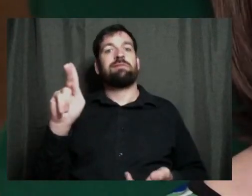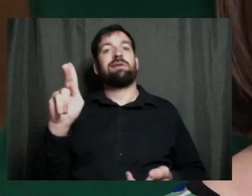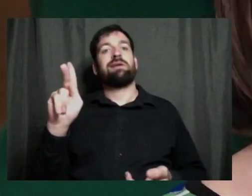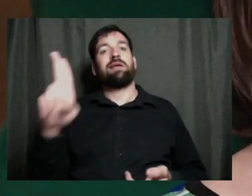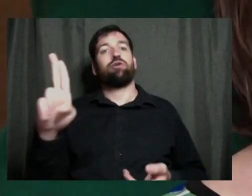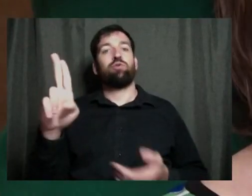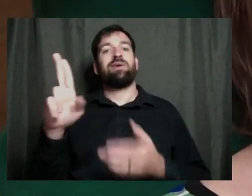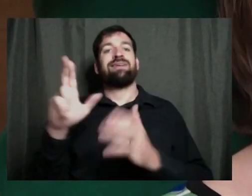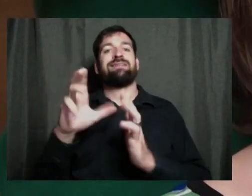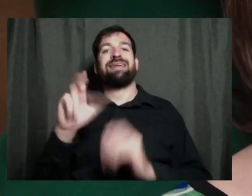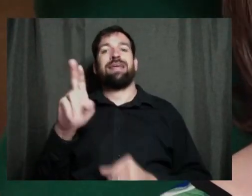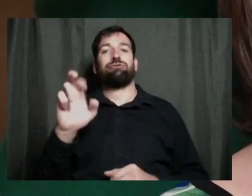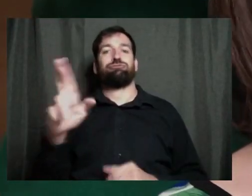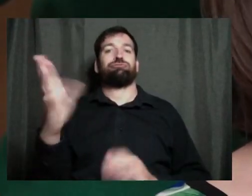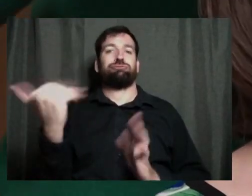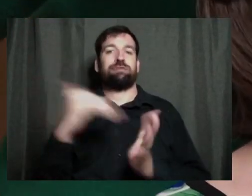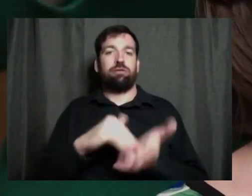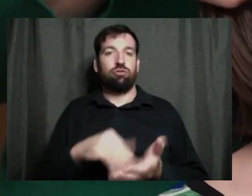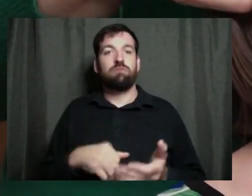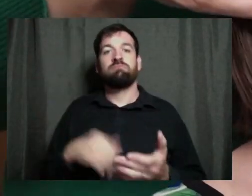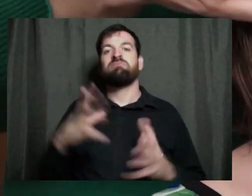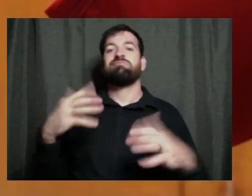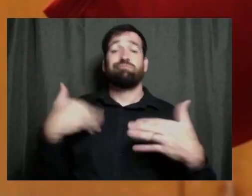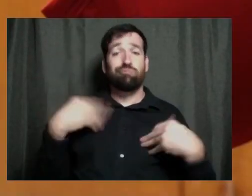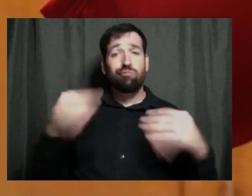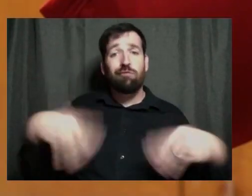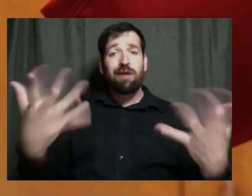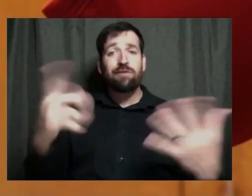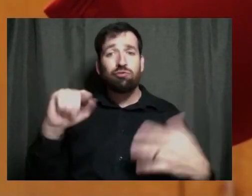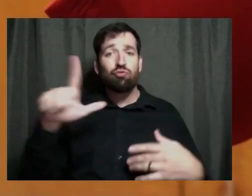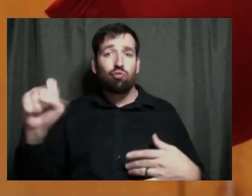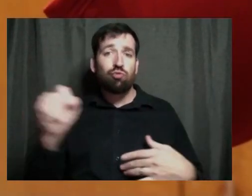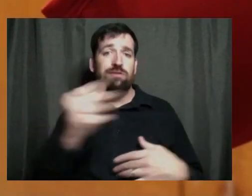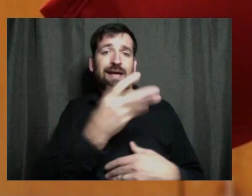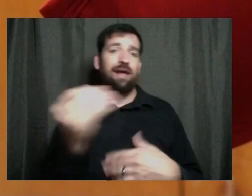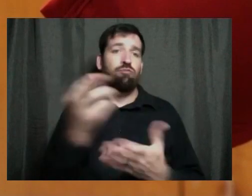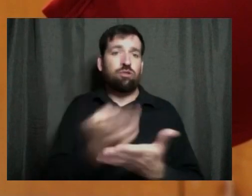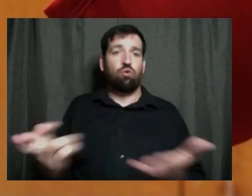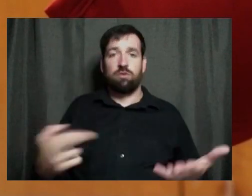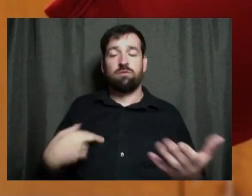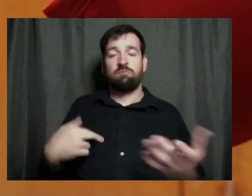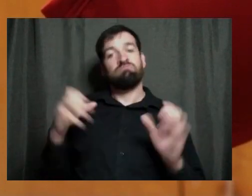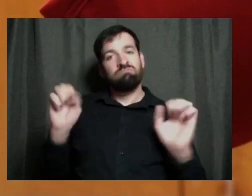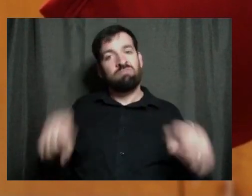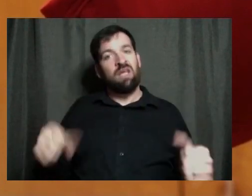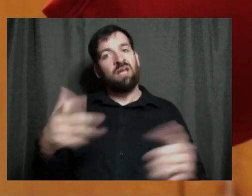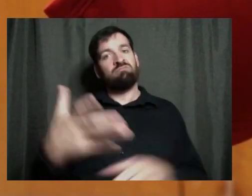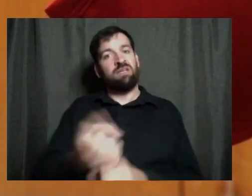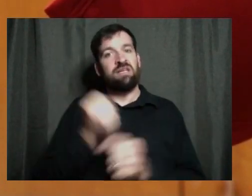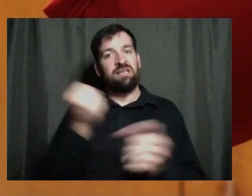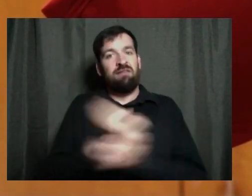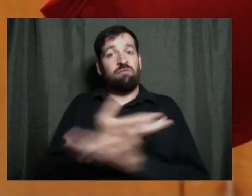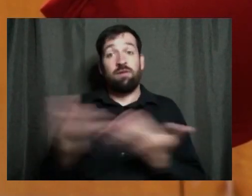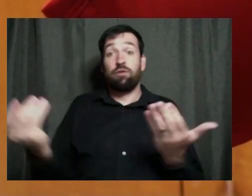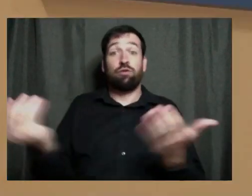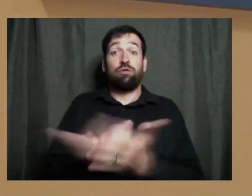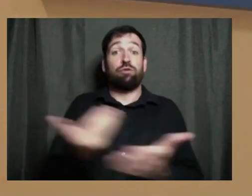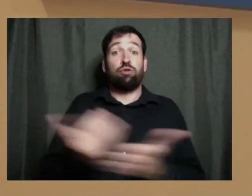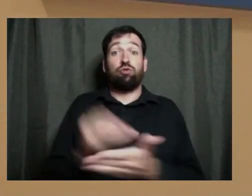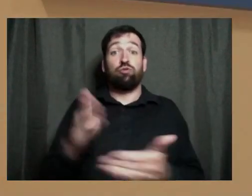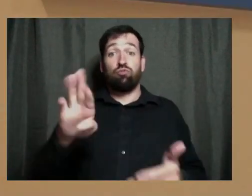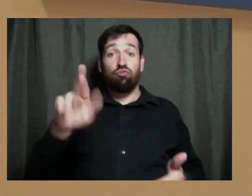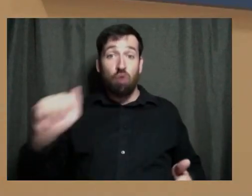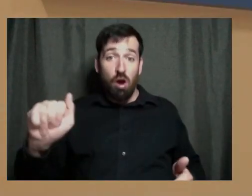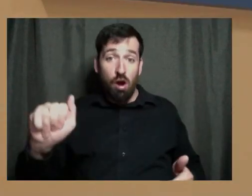tools and resources for cancer patients and survivors. Lori was able to get everything from a new bra in the retail space